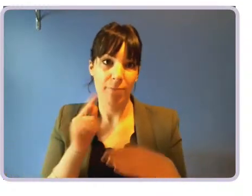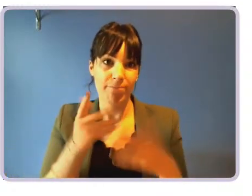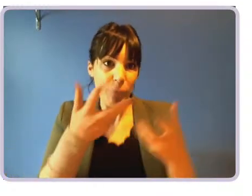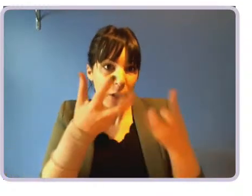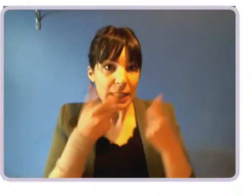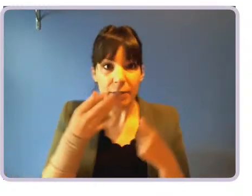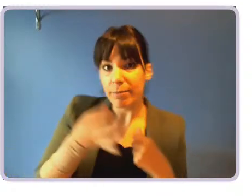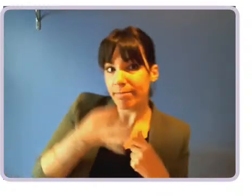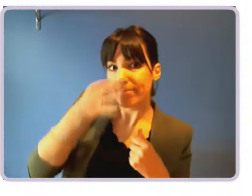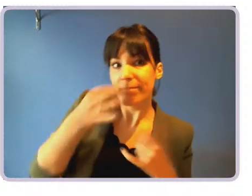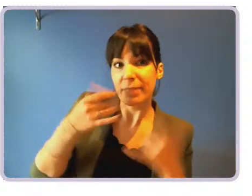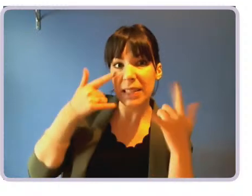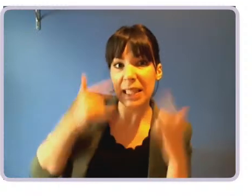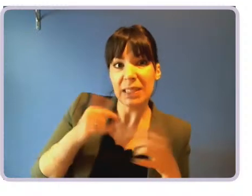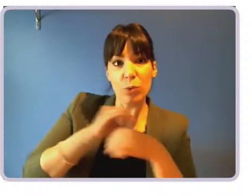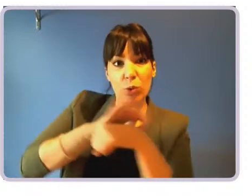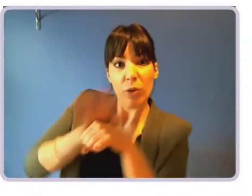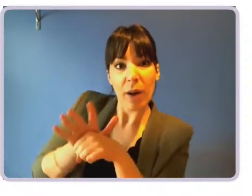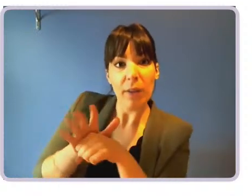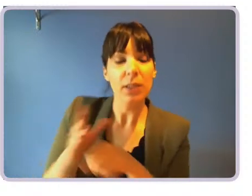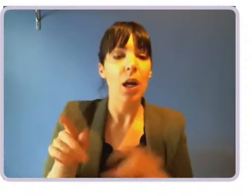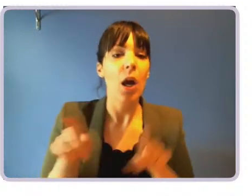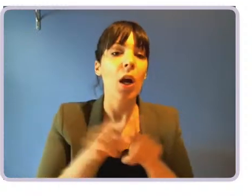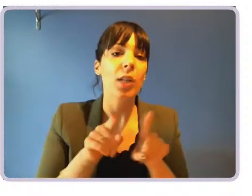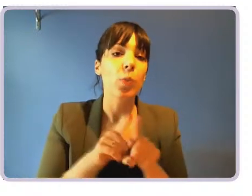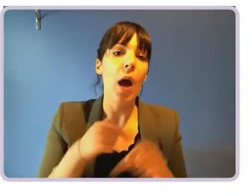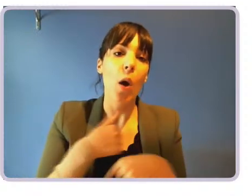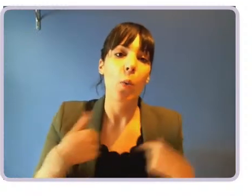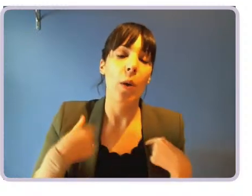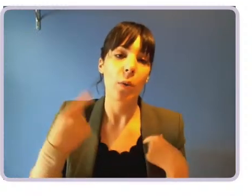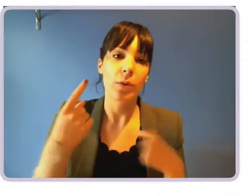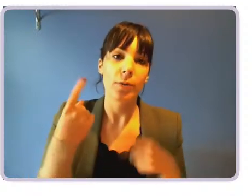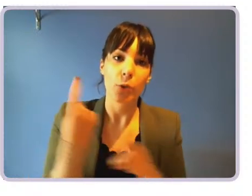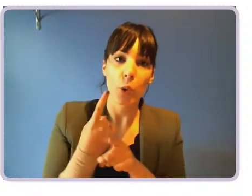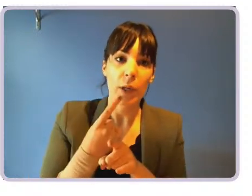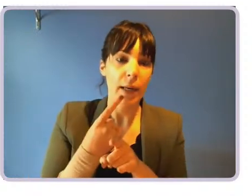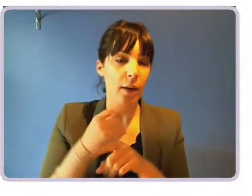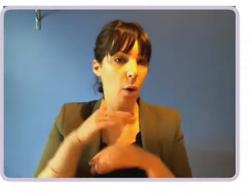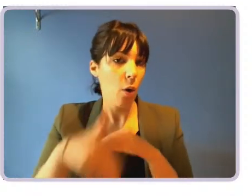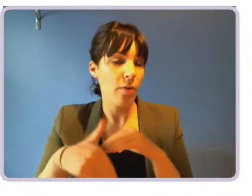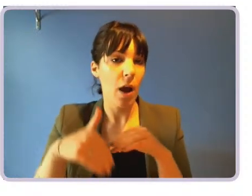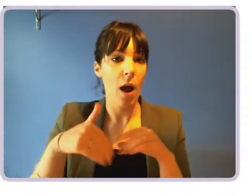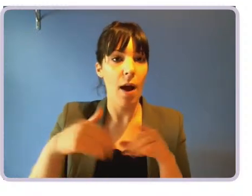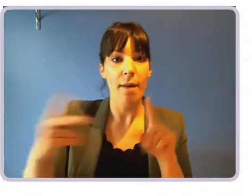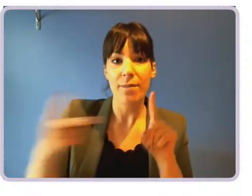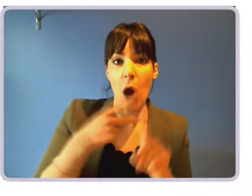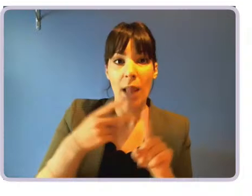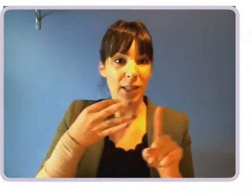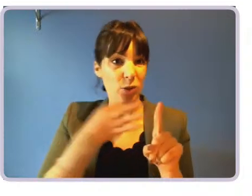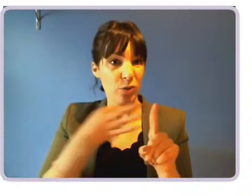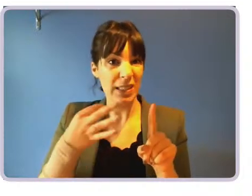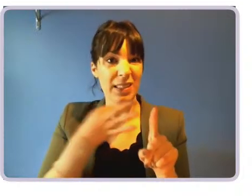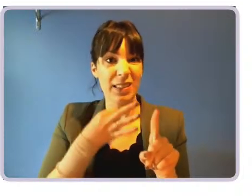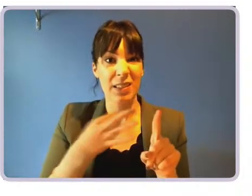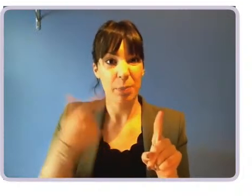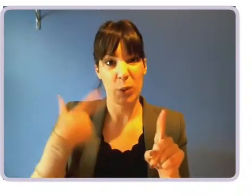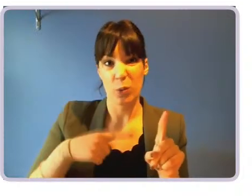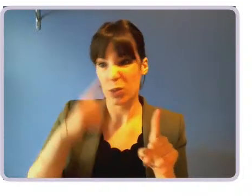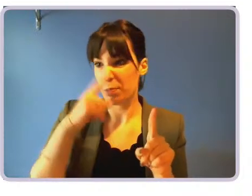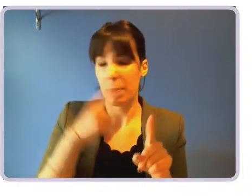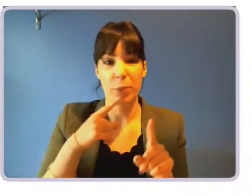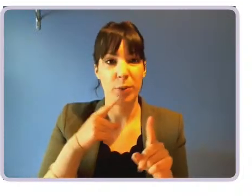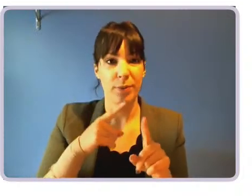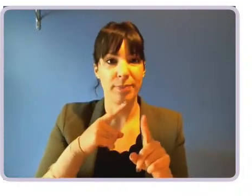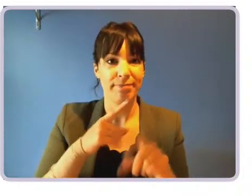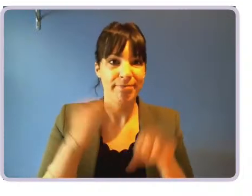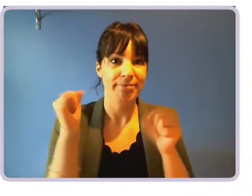in lockdown in terms of violence and abuse, but also people in congregate settings. Again, emphasising the need